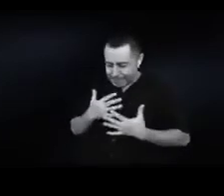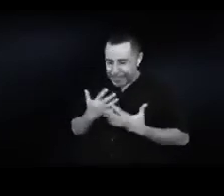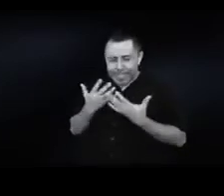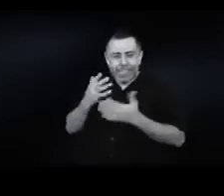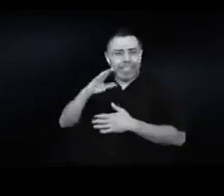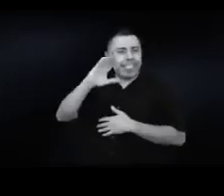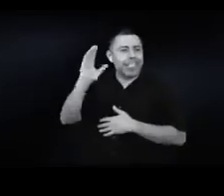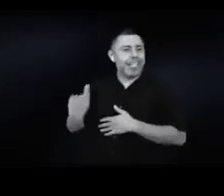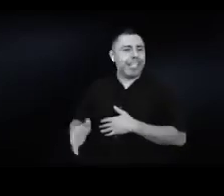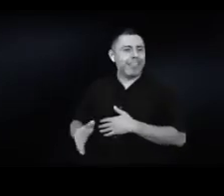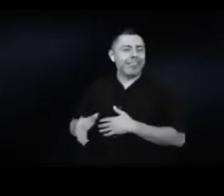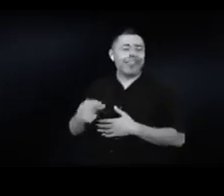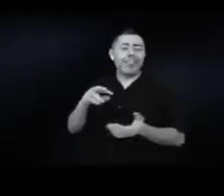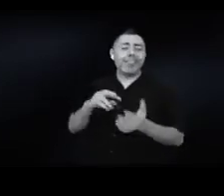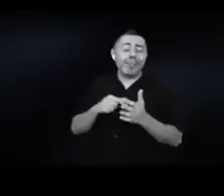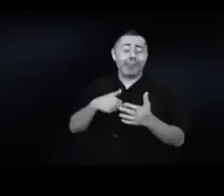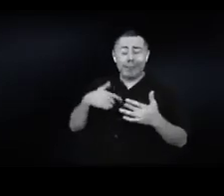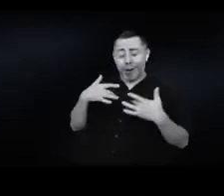Hopelessly